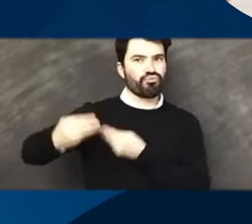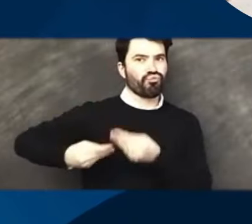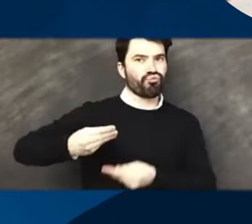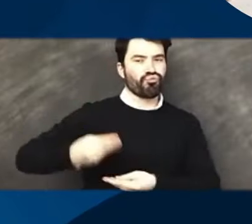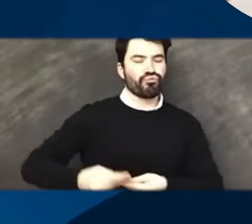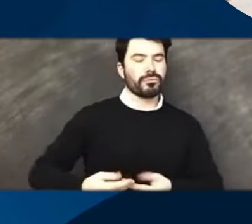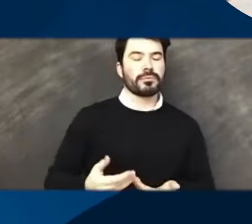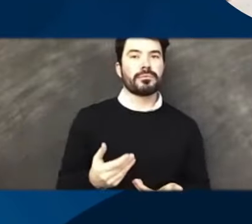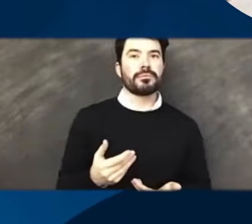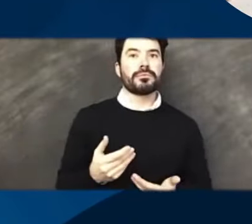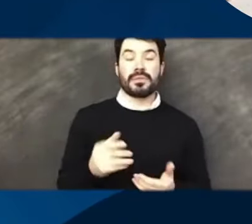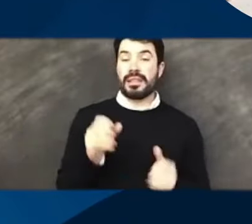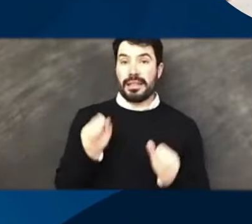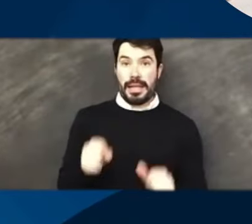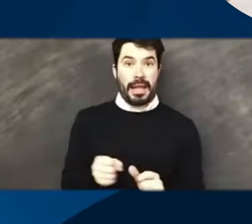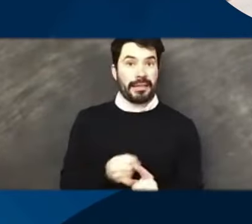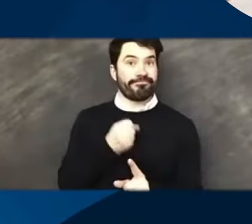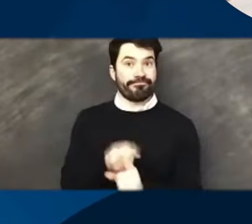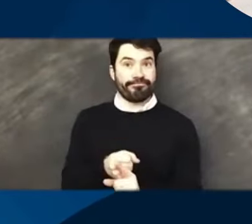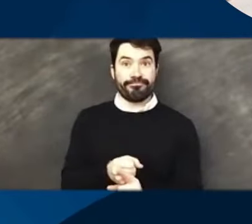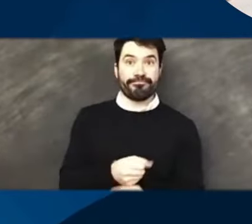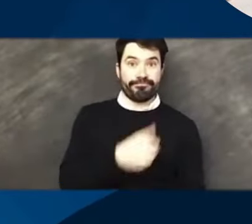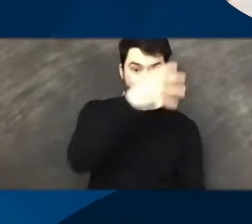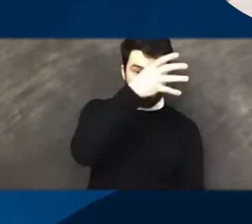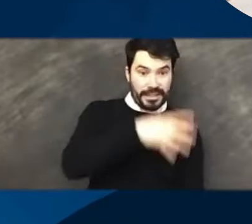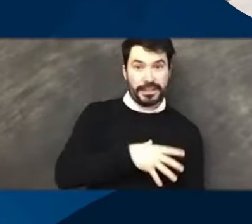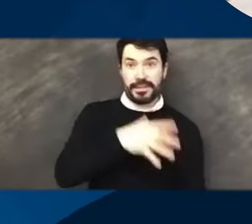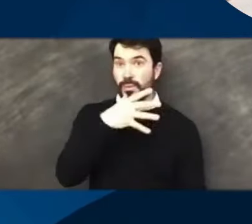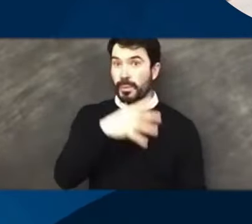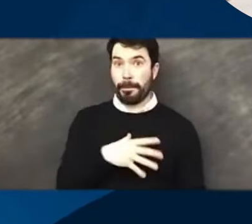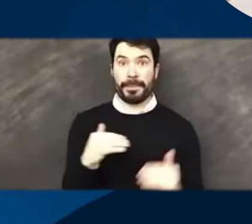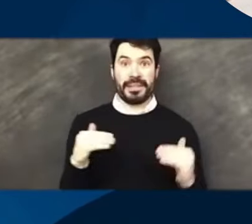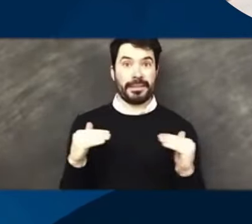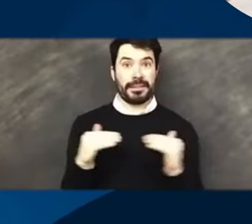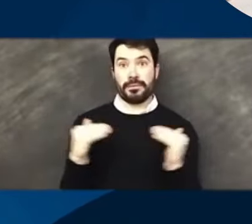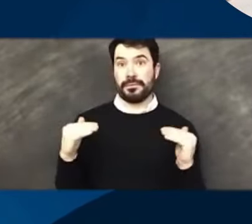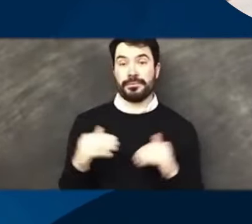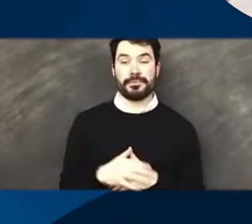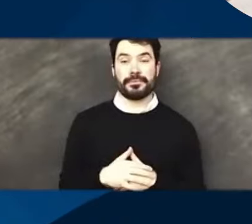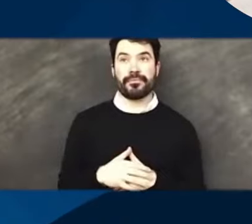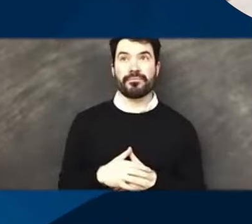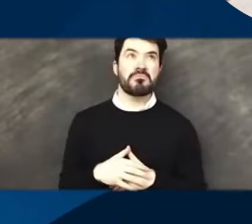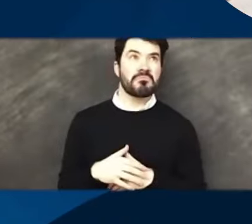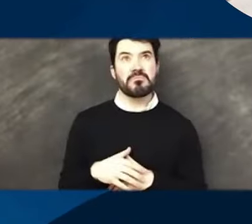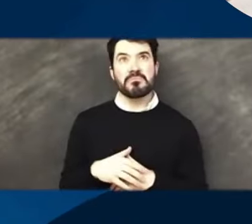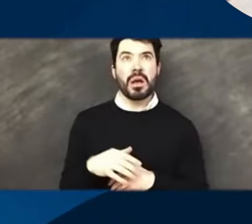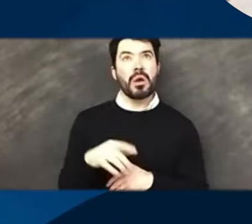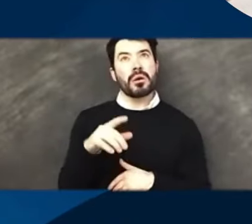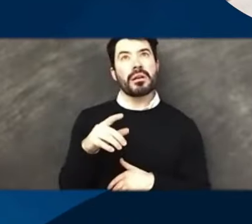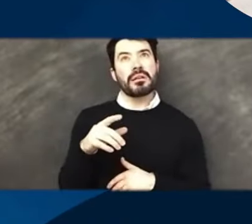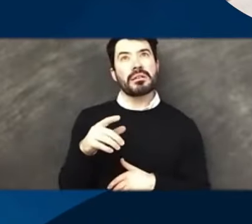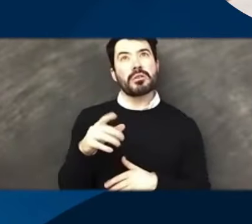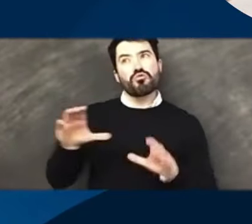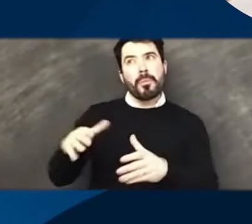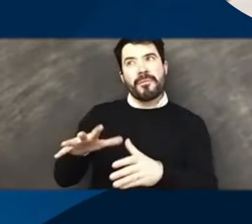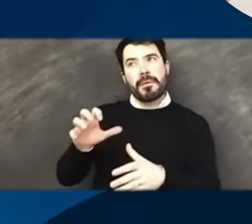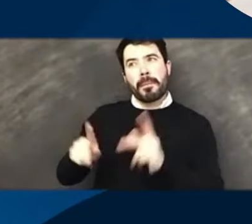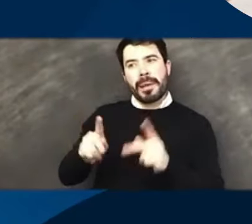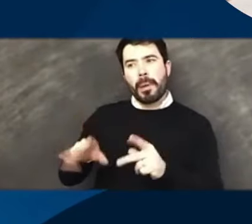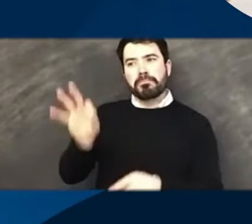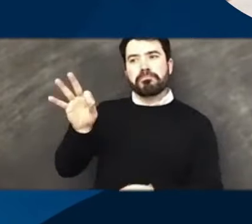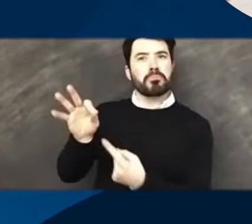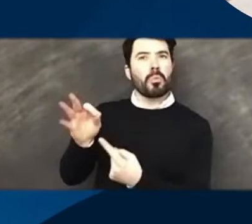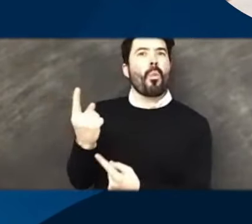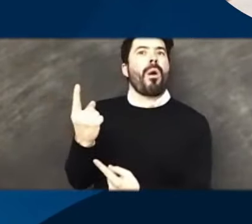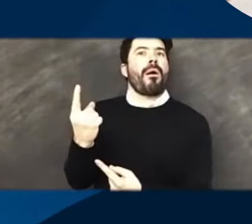family, affects men and women equally. It affects about 1 in 500 people. So it's not very common like